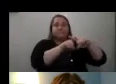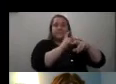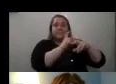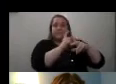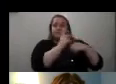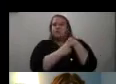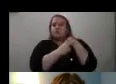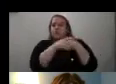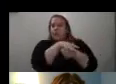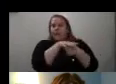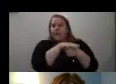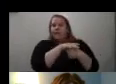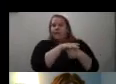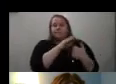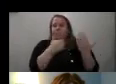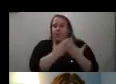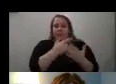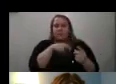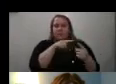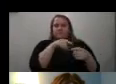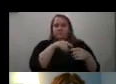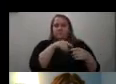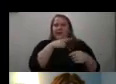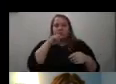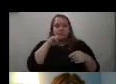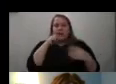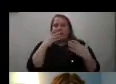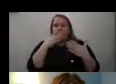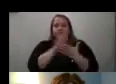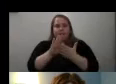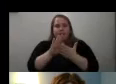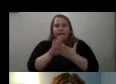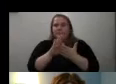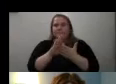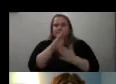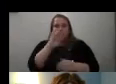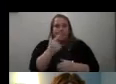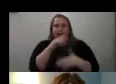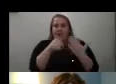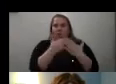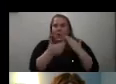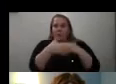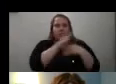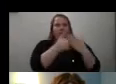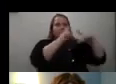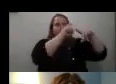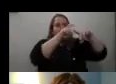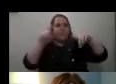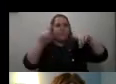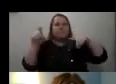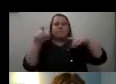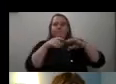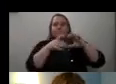area. They're all in a dry cleaning bag. You know, they're all covered and they're all hung according to